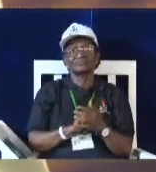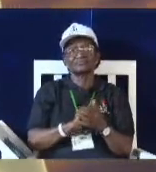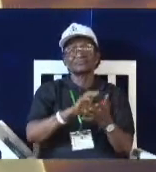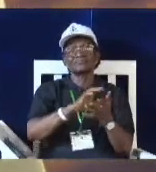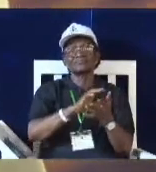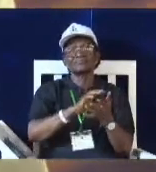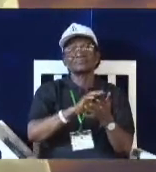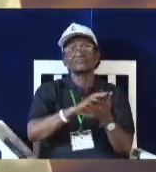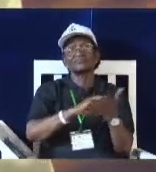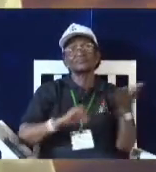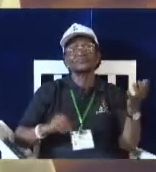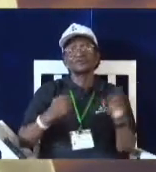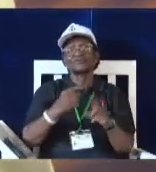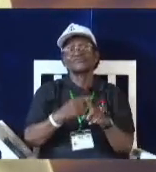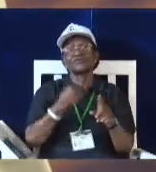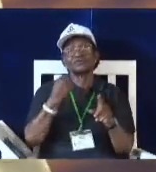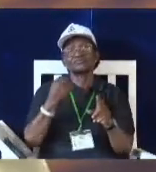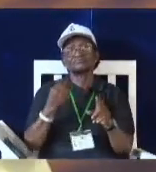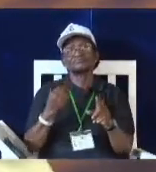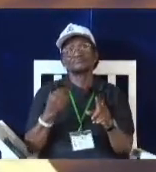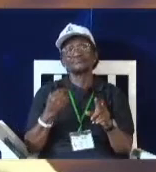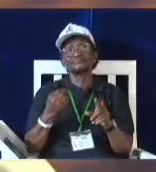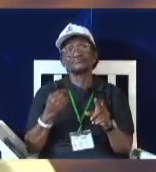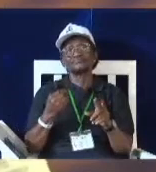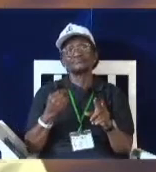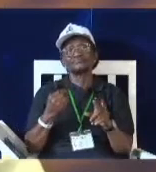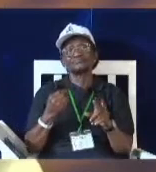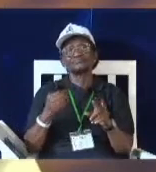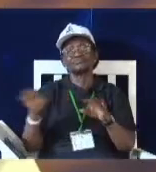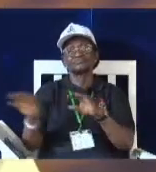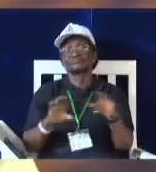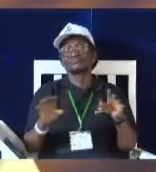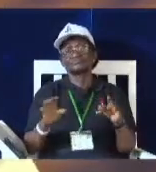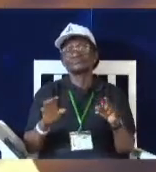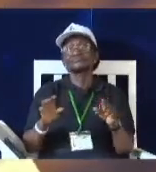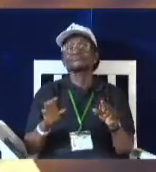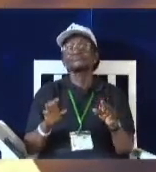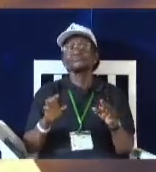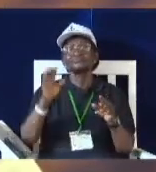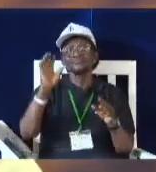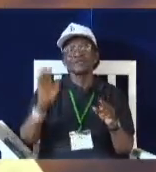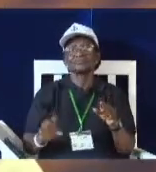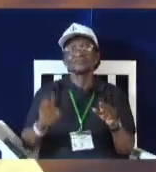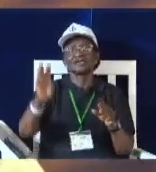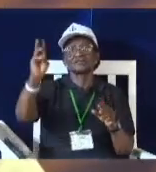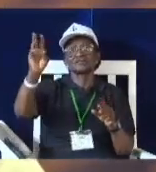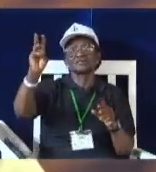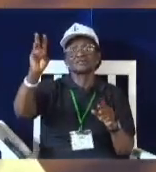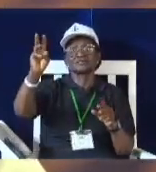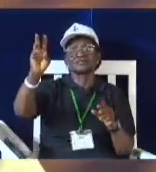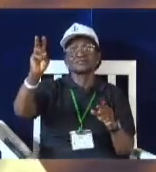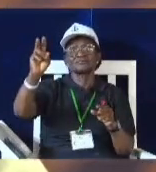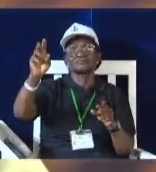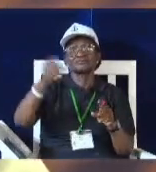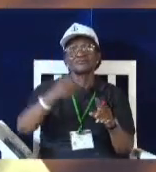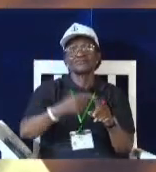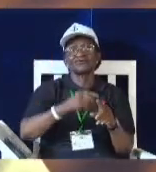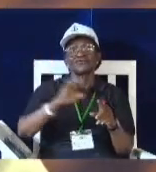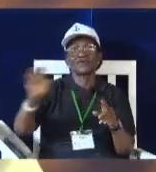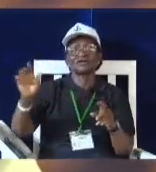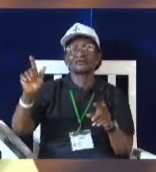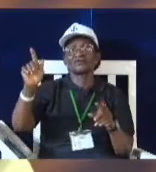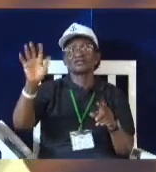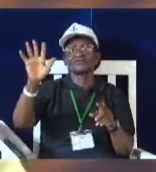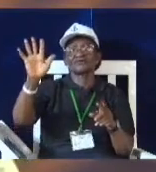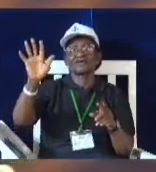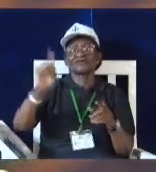copying from Acts of the Apostles, chapter 16, from verse 25